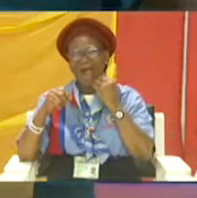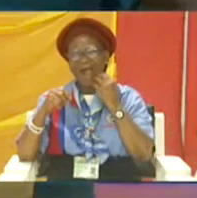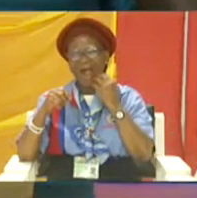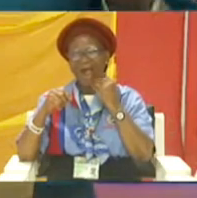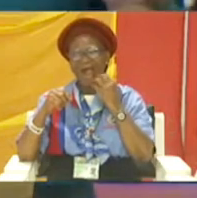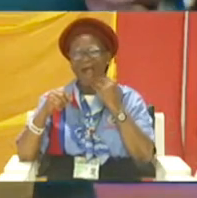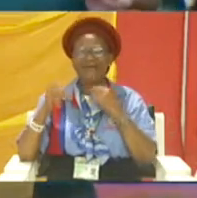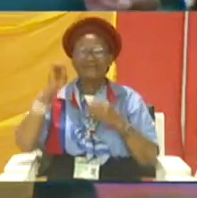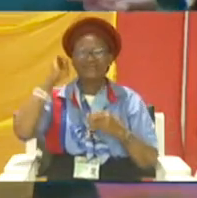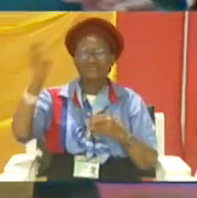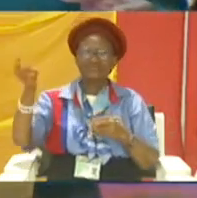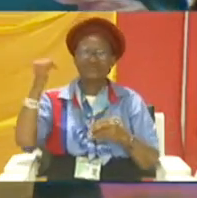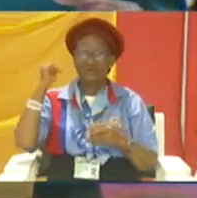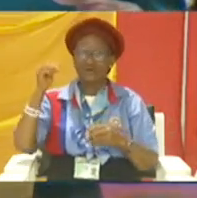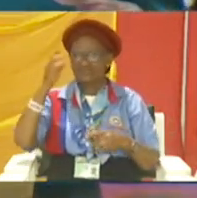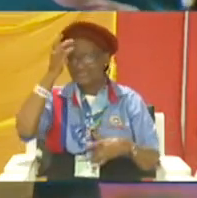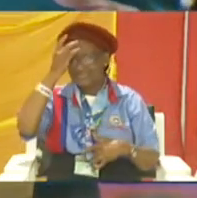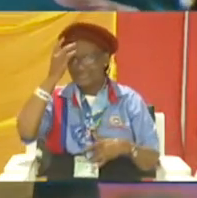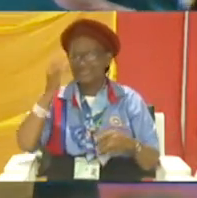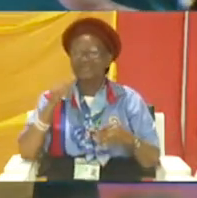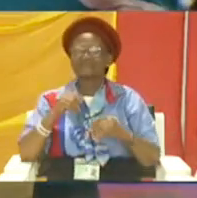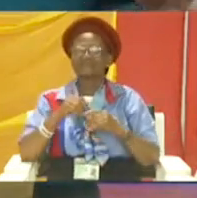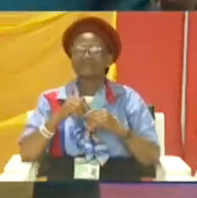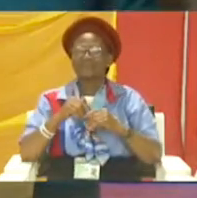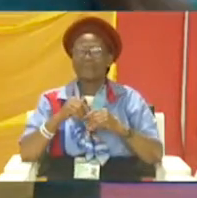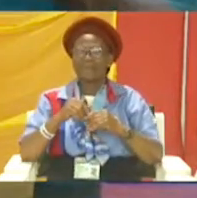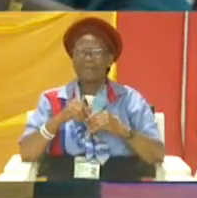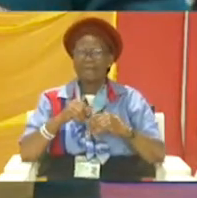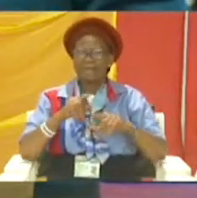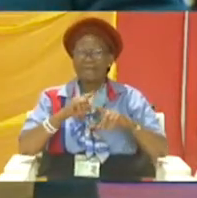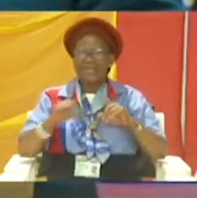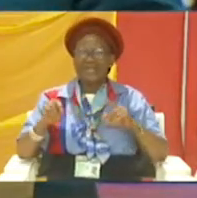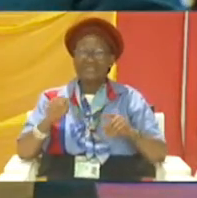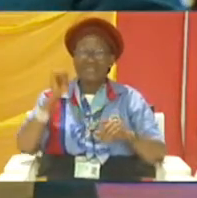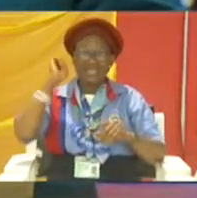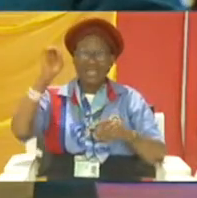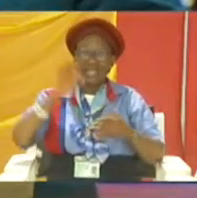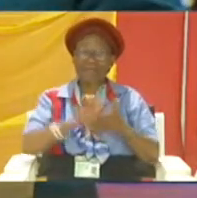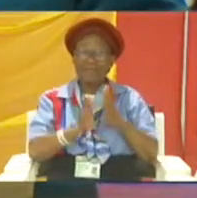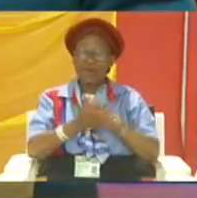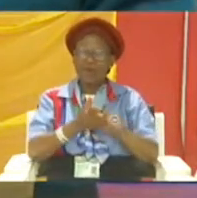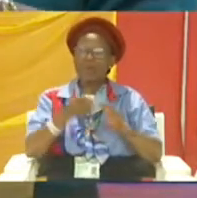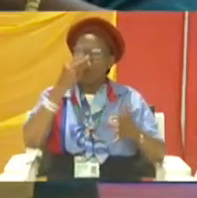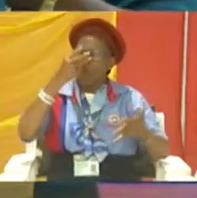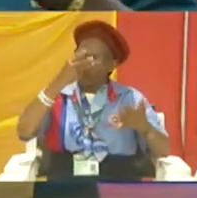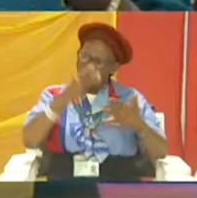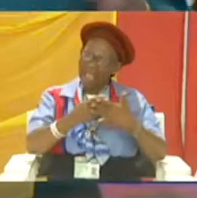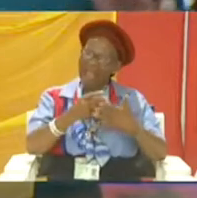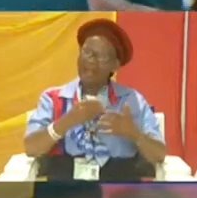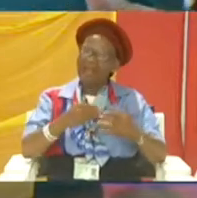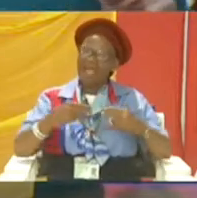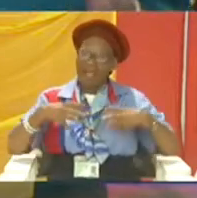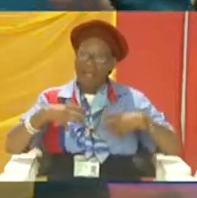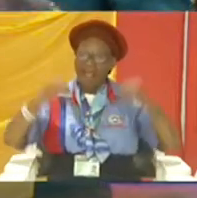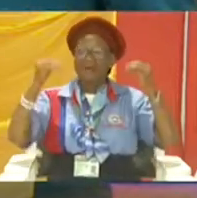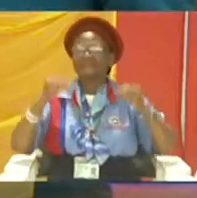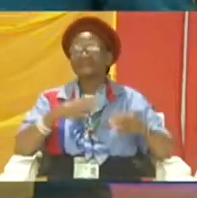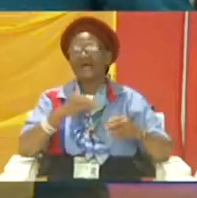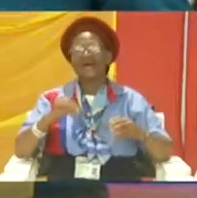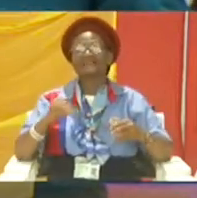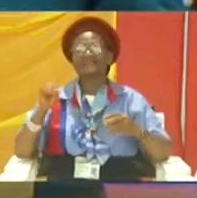He was sick. Then he became well. And he didn't just